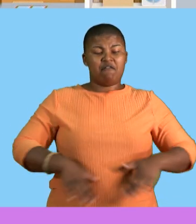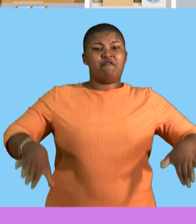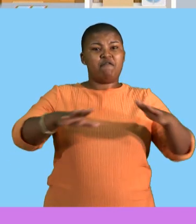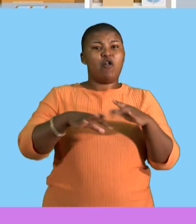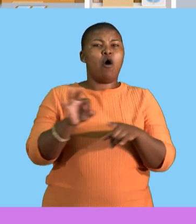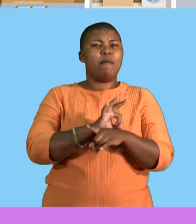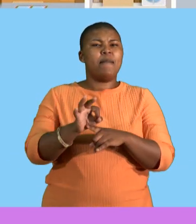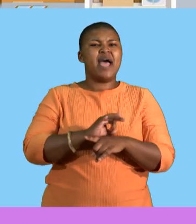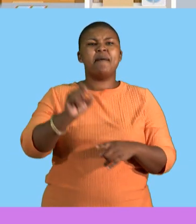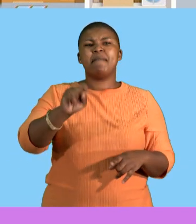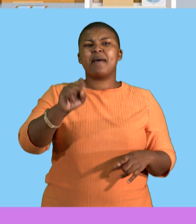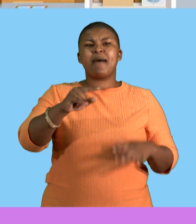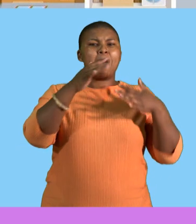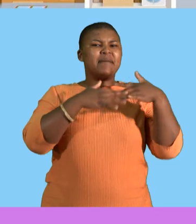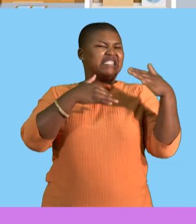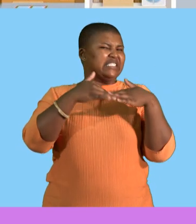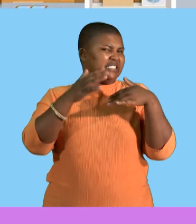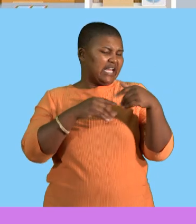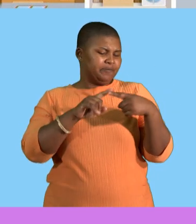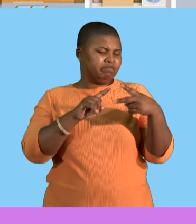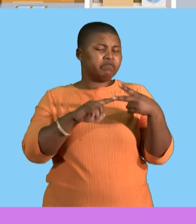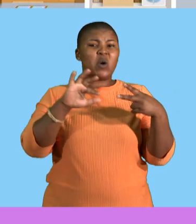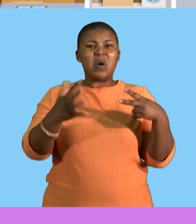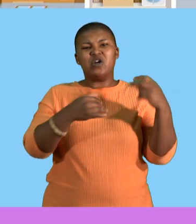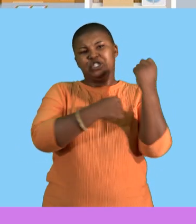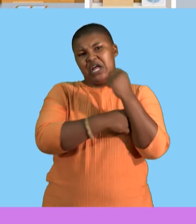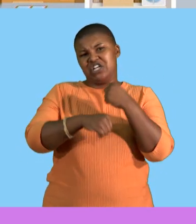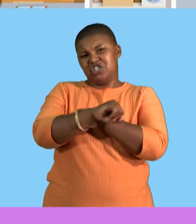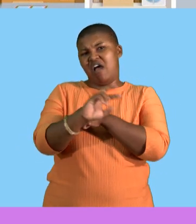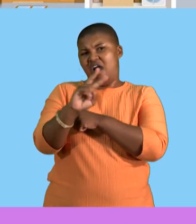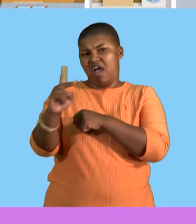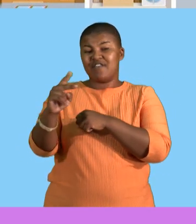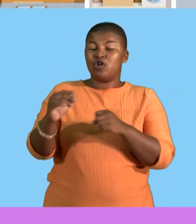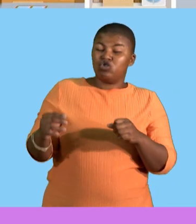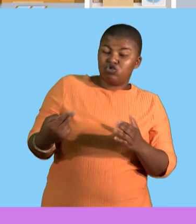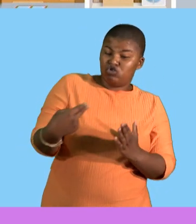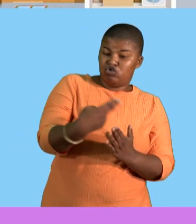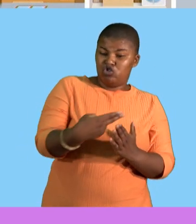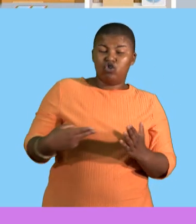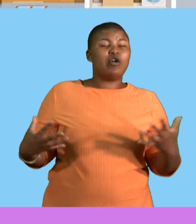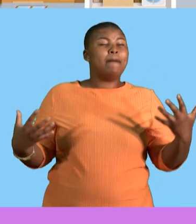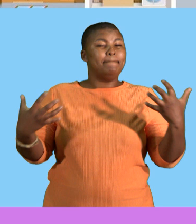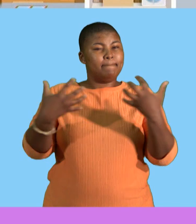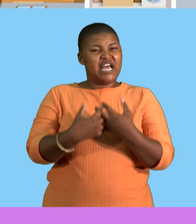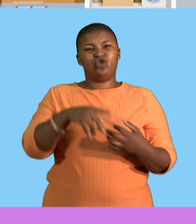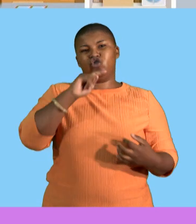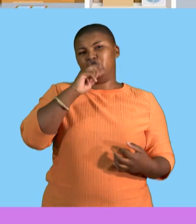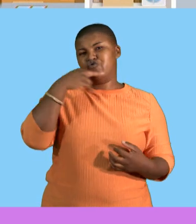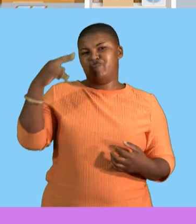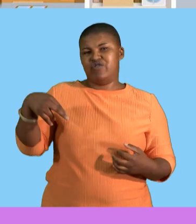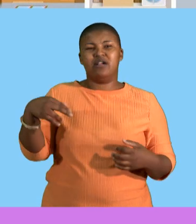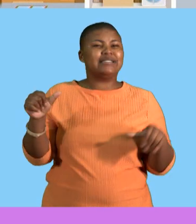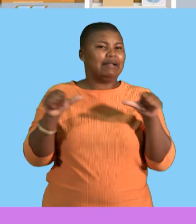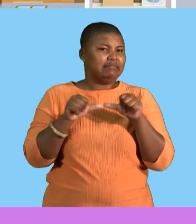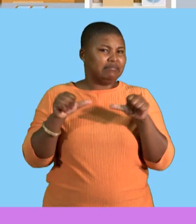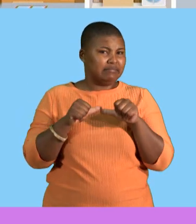area of a building or other structure and will always be drawn to scale. It may include